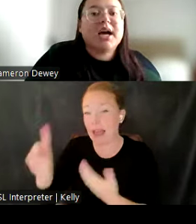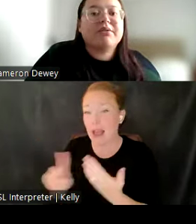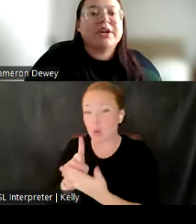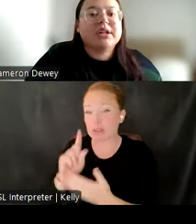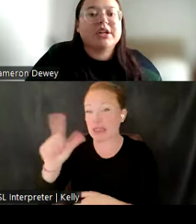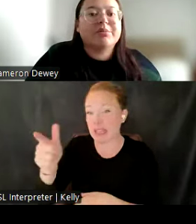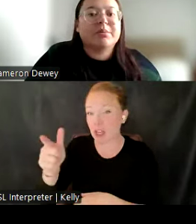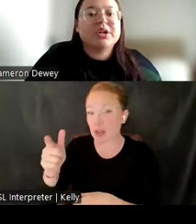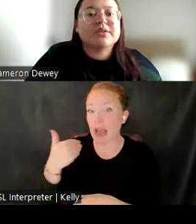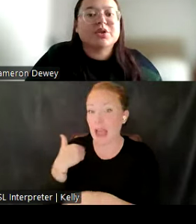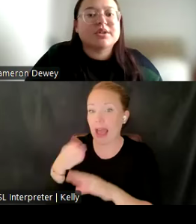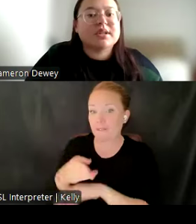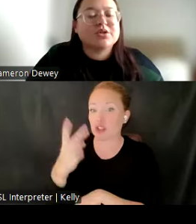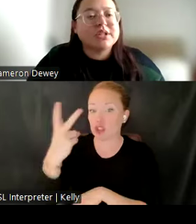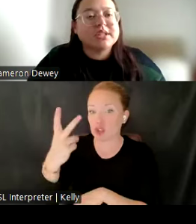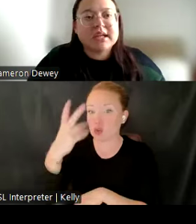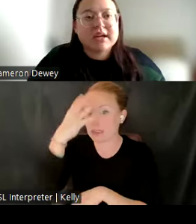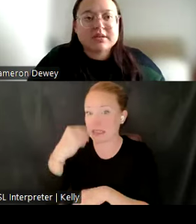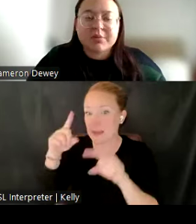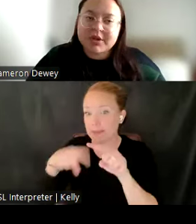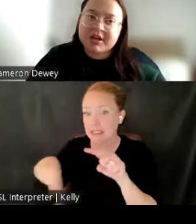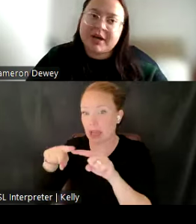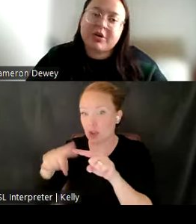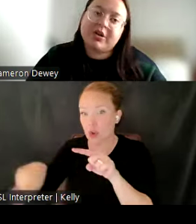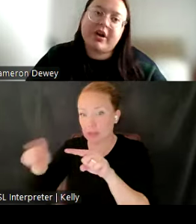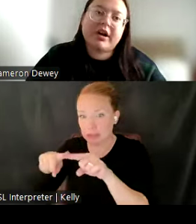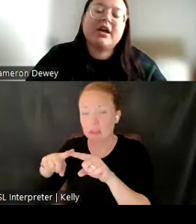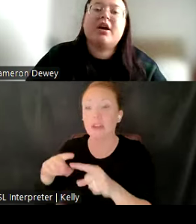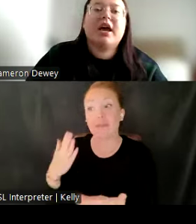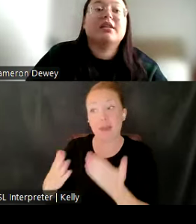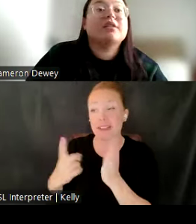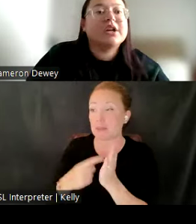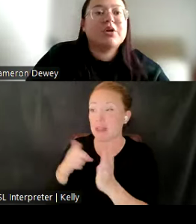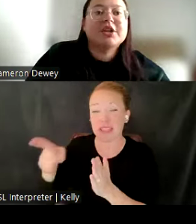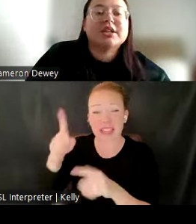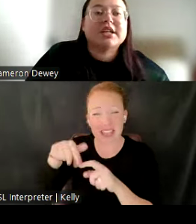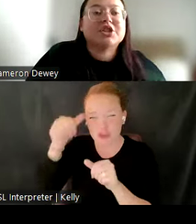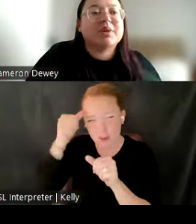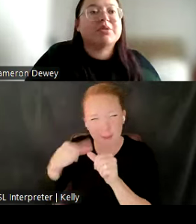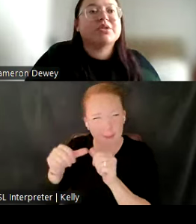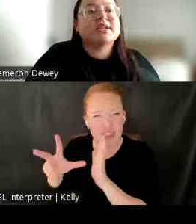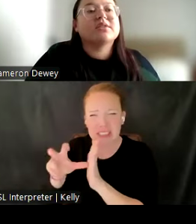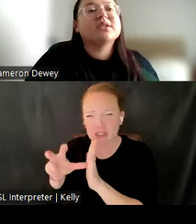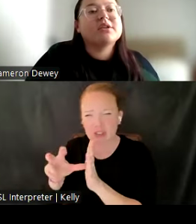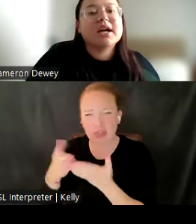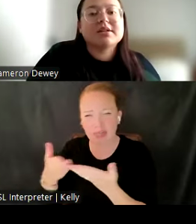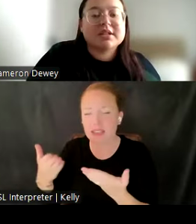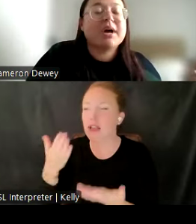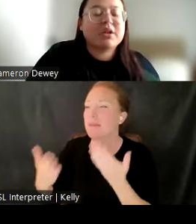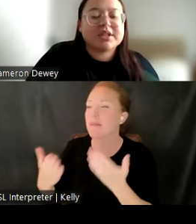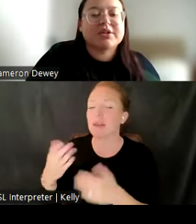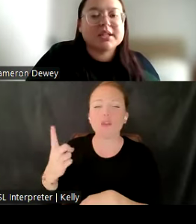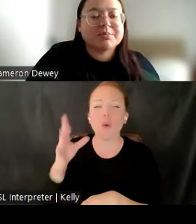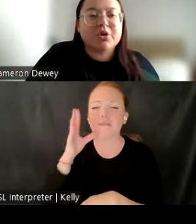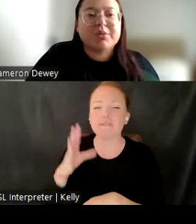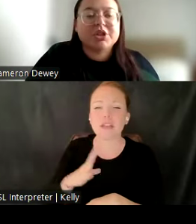normal to have very clear memories of certain sensory details, like we talked about earlier. And the video mentioned, like, she remembered the